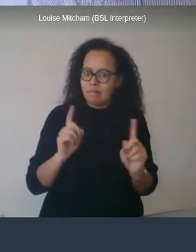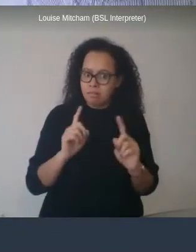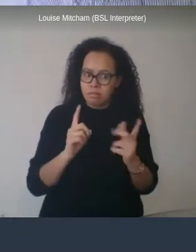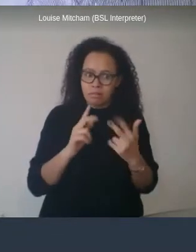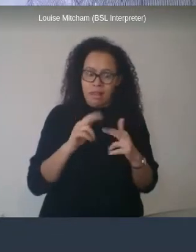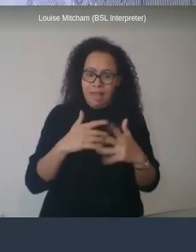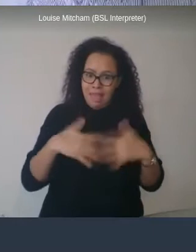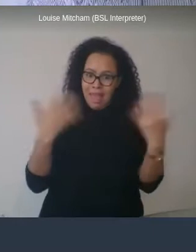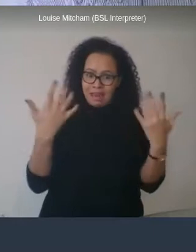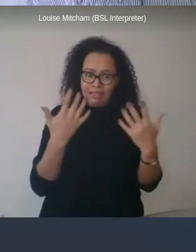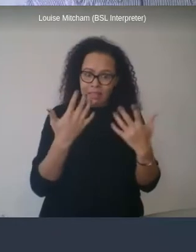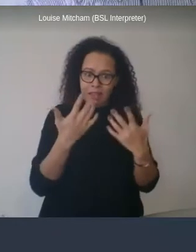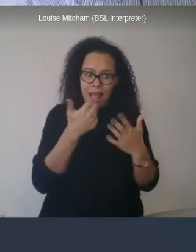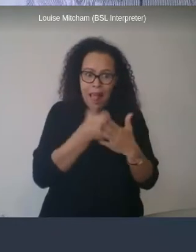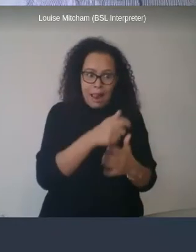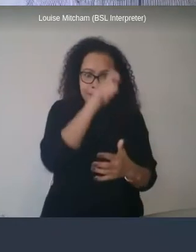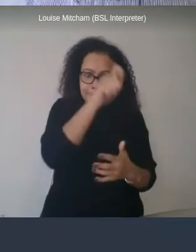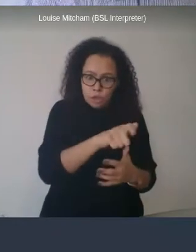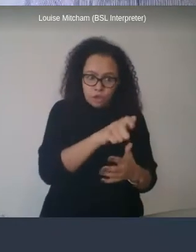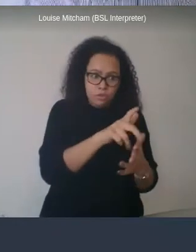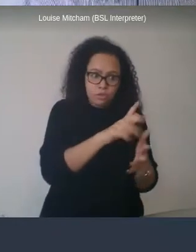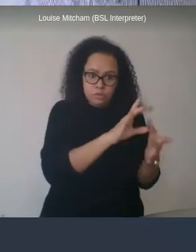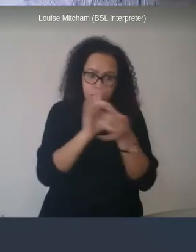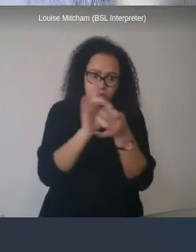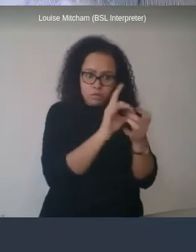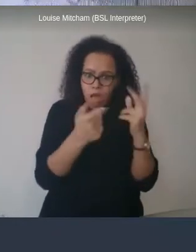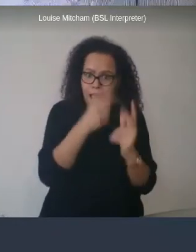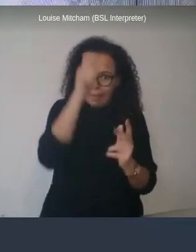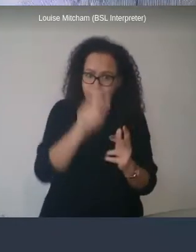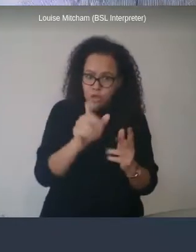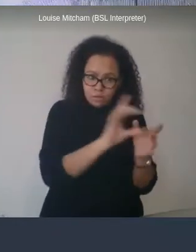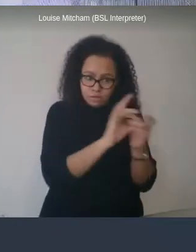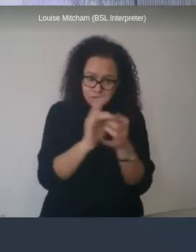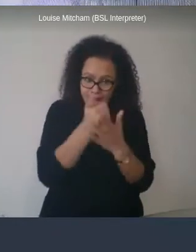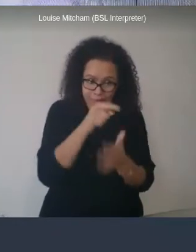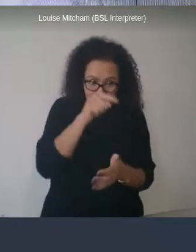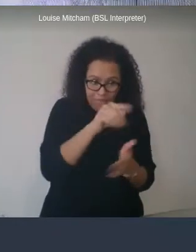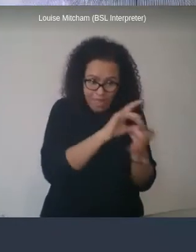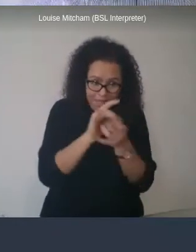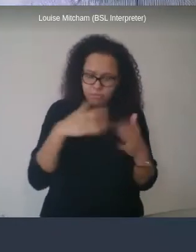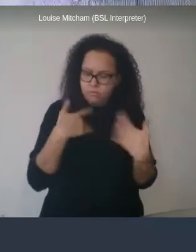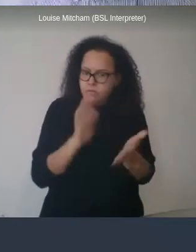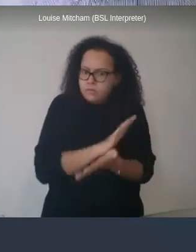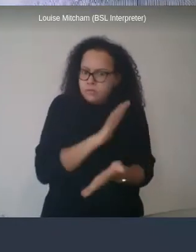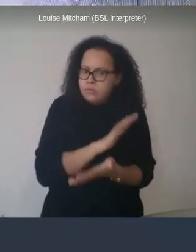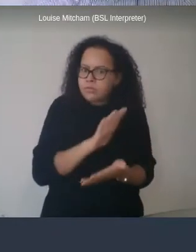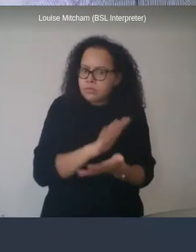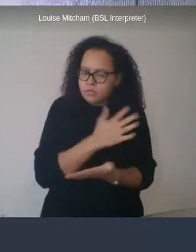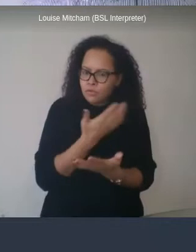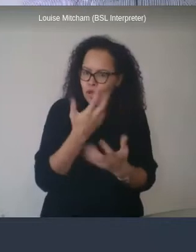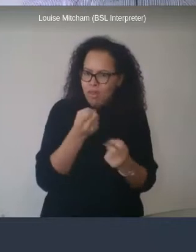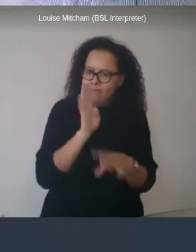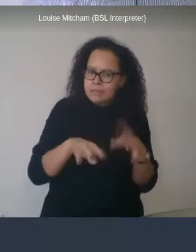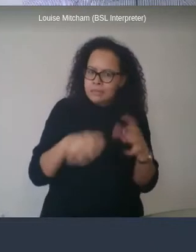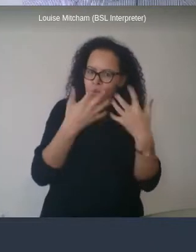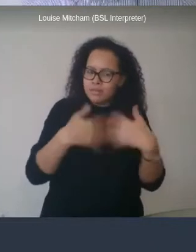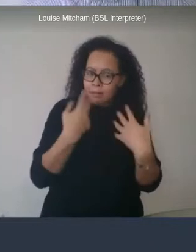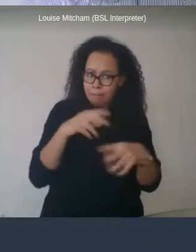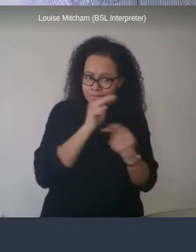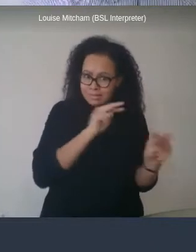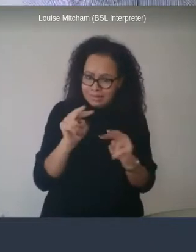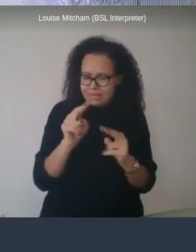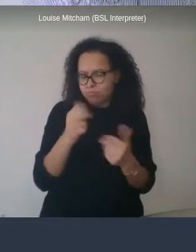to connect with another human being is a good thing. So actually, where we've seen sport tech being utilized really, really well is where